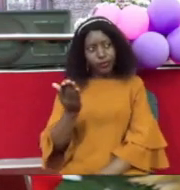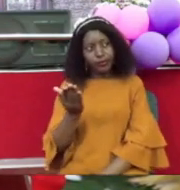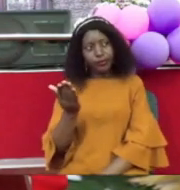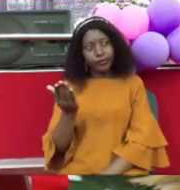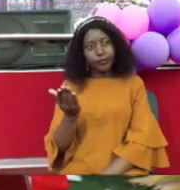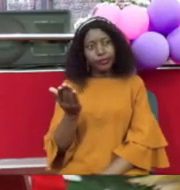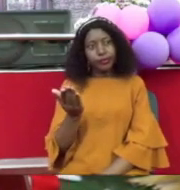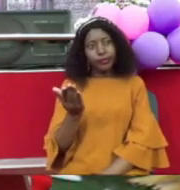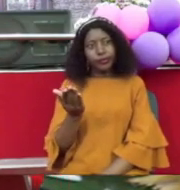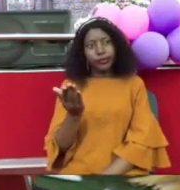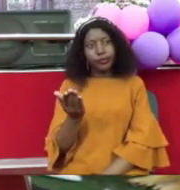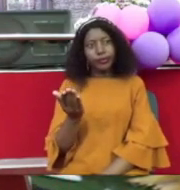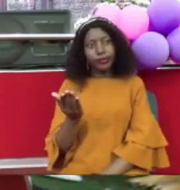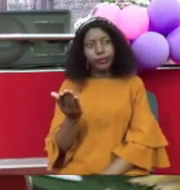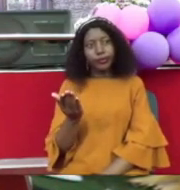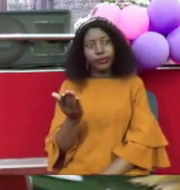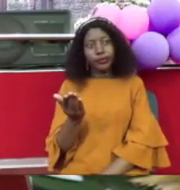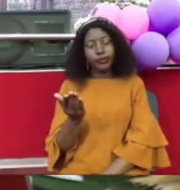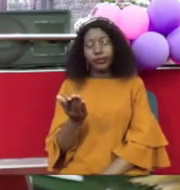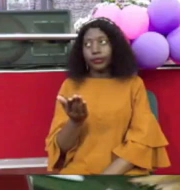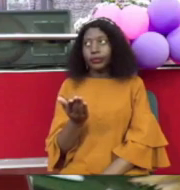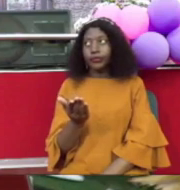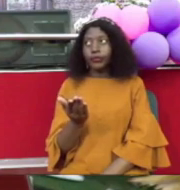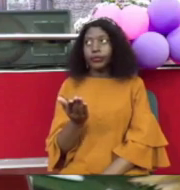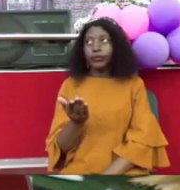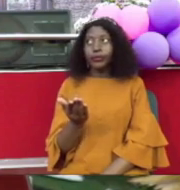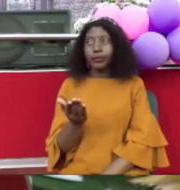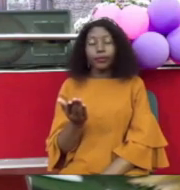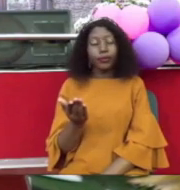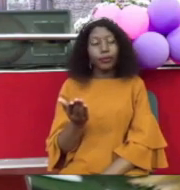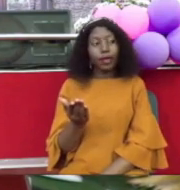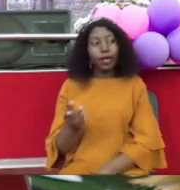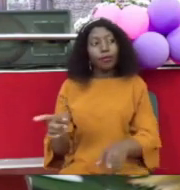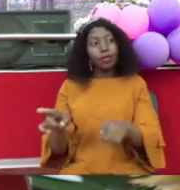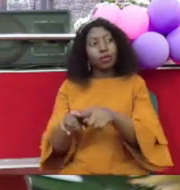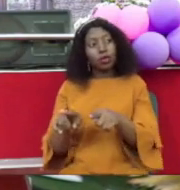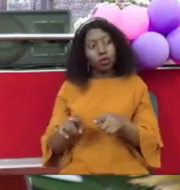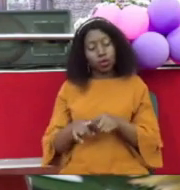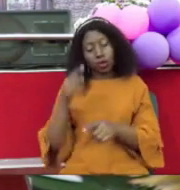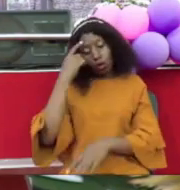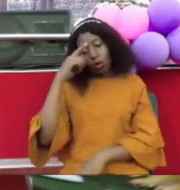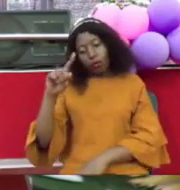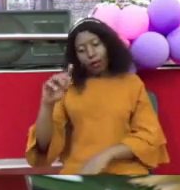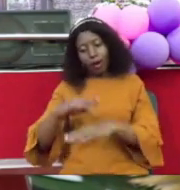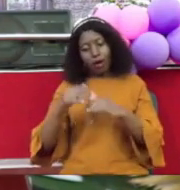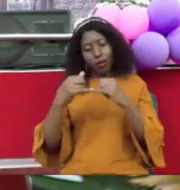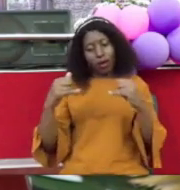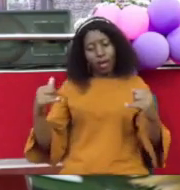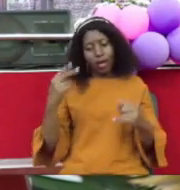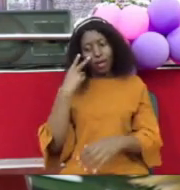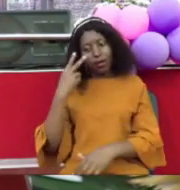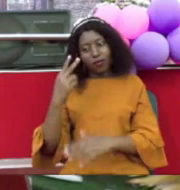na makusudi yake, ako na mipango yako wewe kulioko hapa. And also for our online viewers, wherever you are, God has a plan